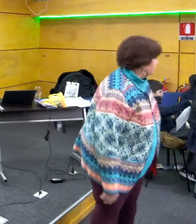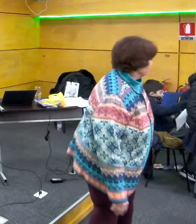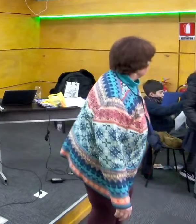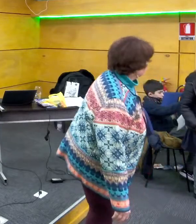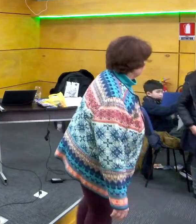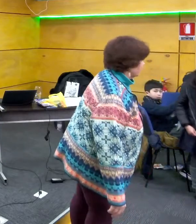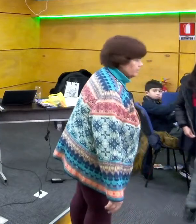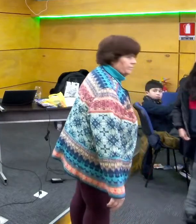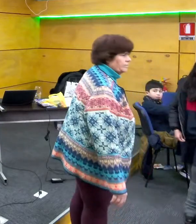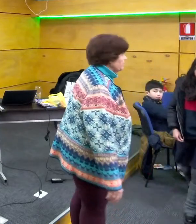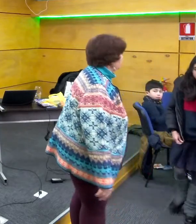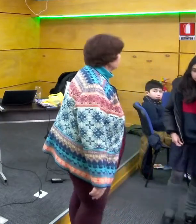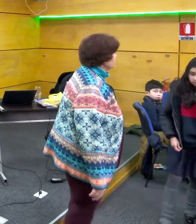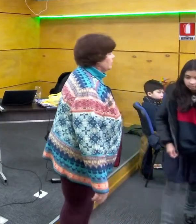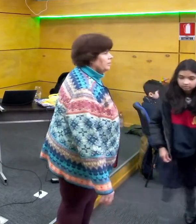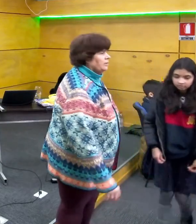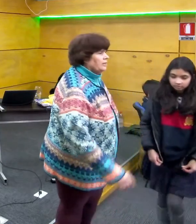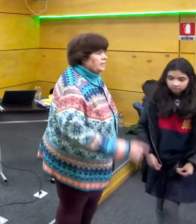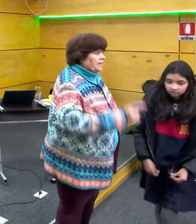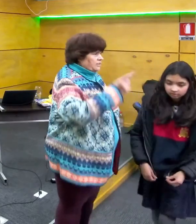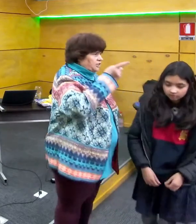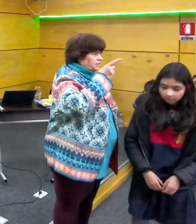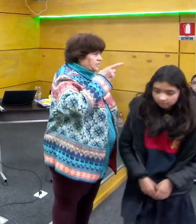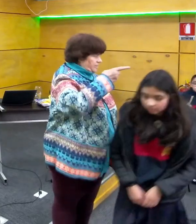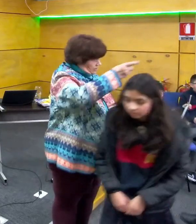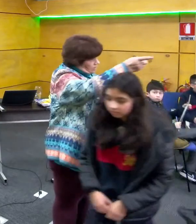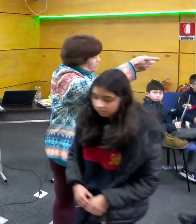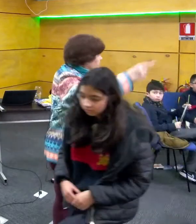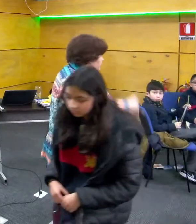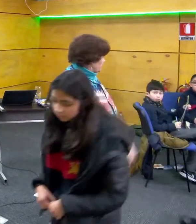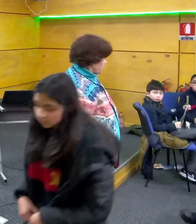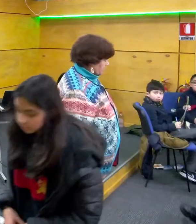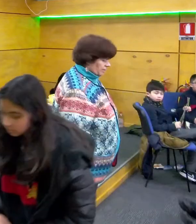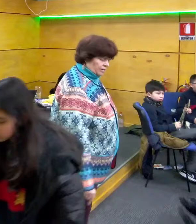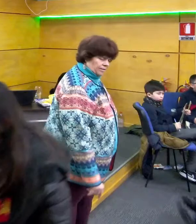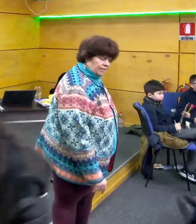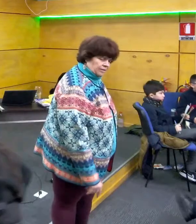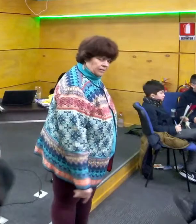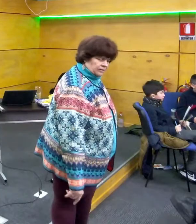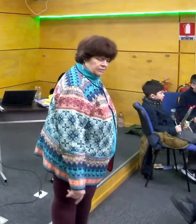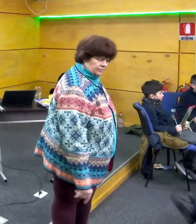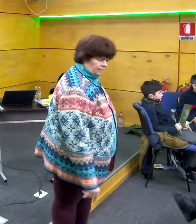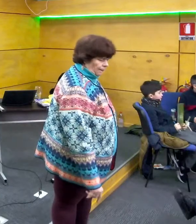Yeah. Do you mind? Yeah, she just.